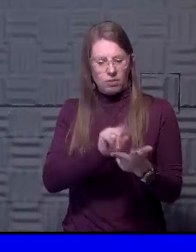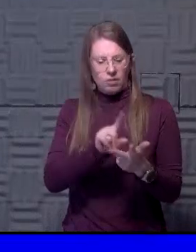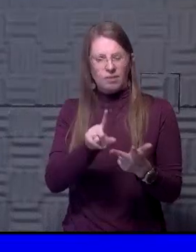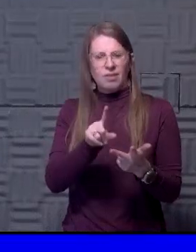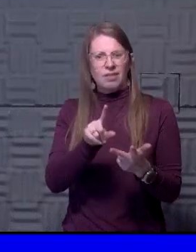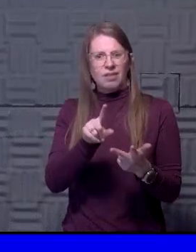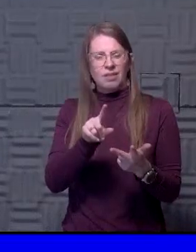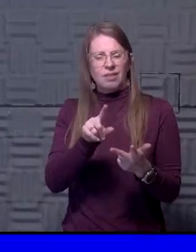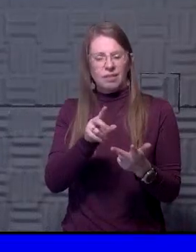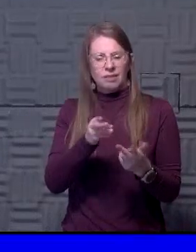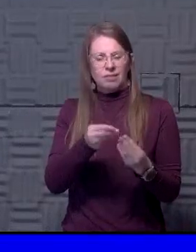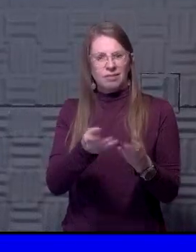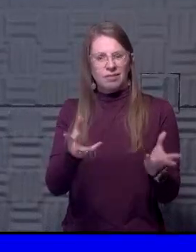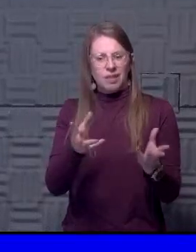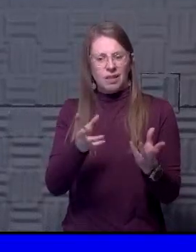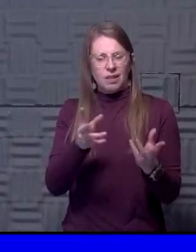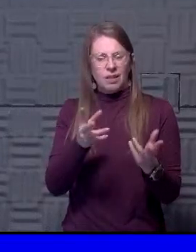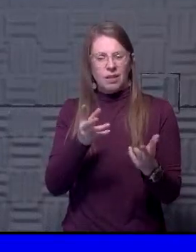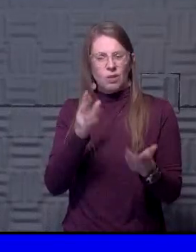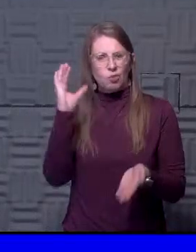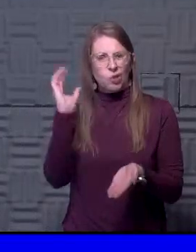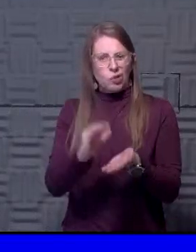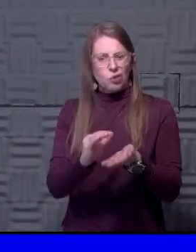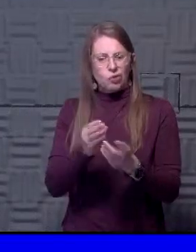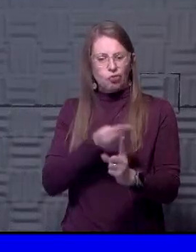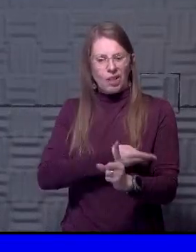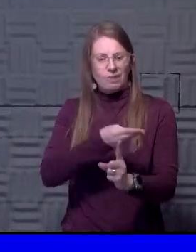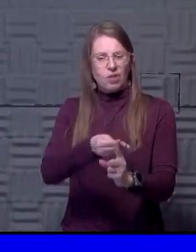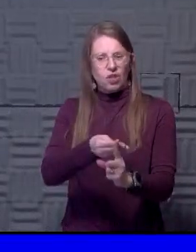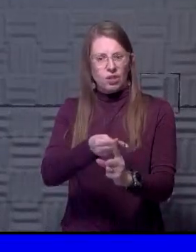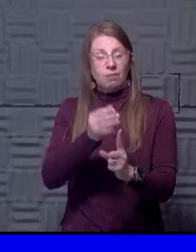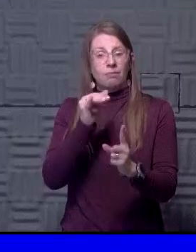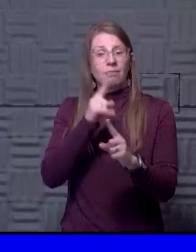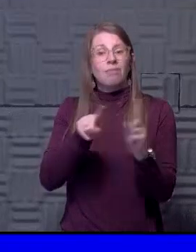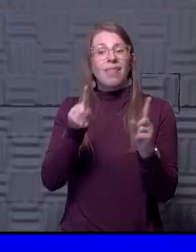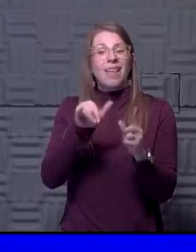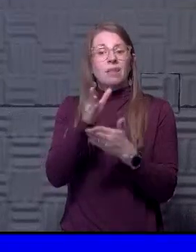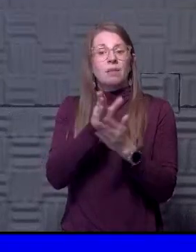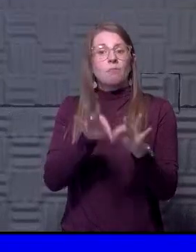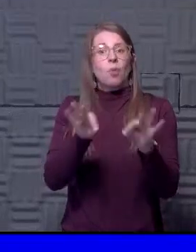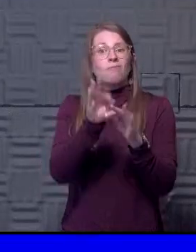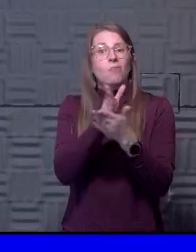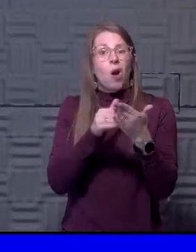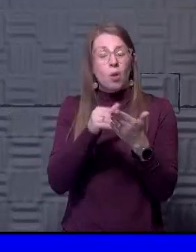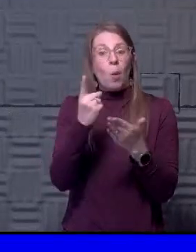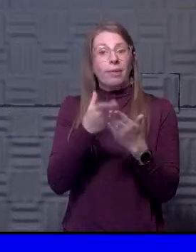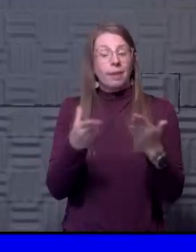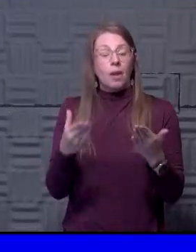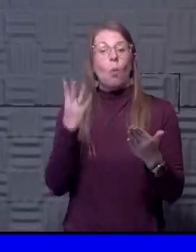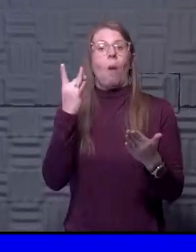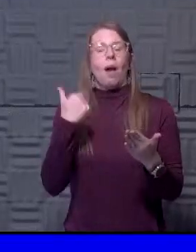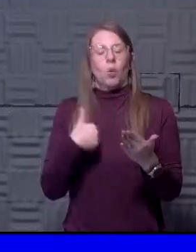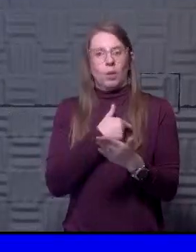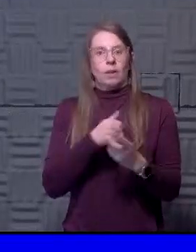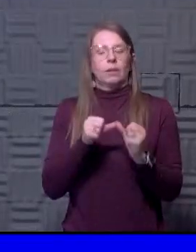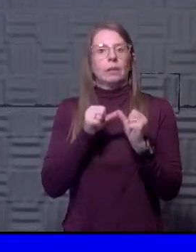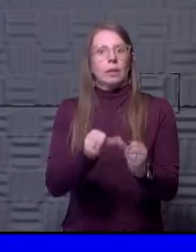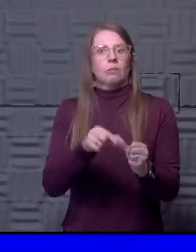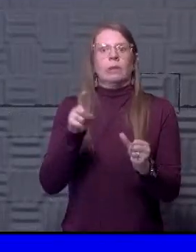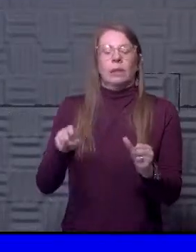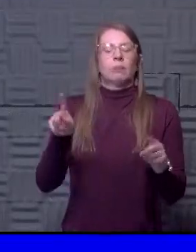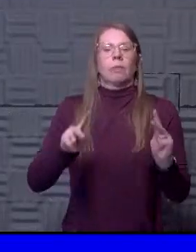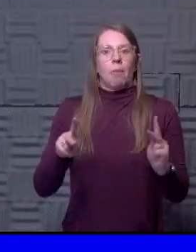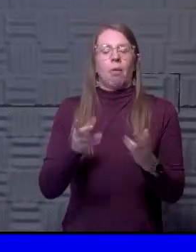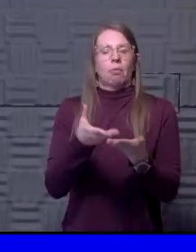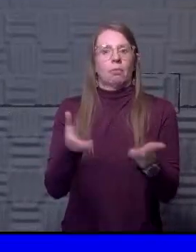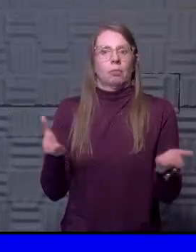media brief that they may be able to reduce the transmission, but that is an important part. That is one of the things why we continue to need